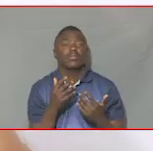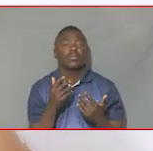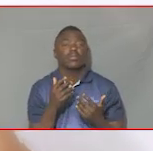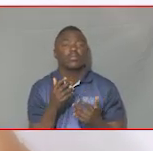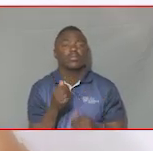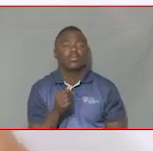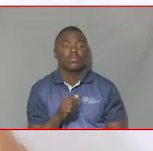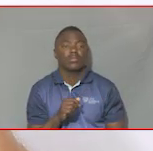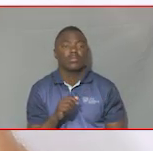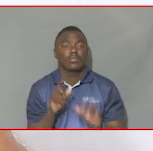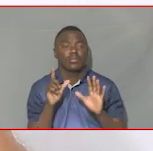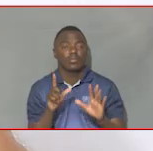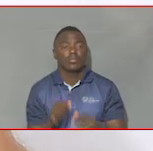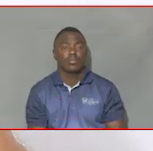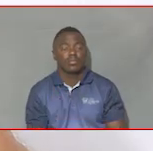Right.